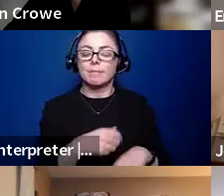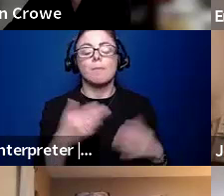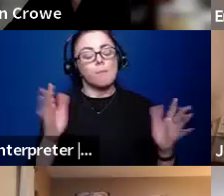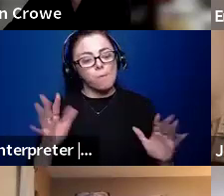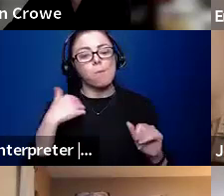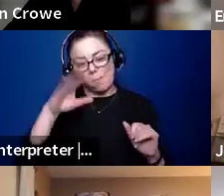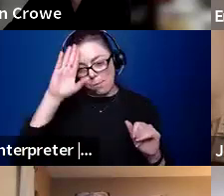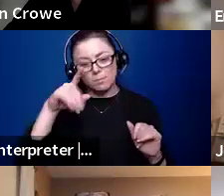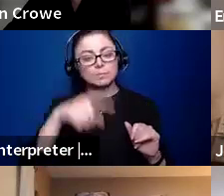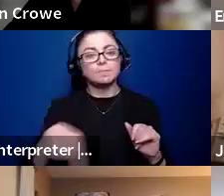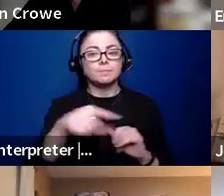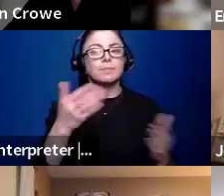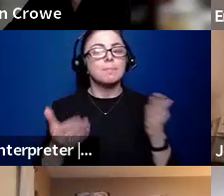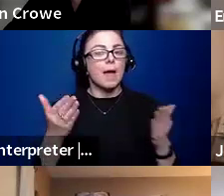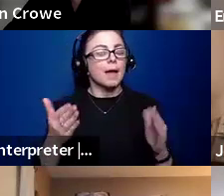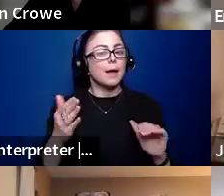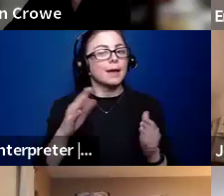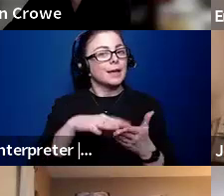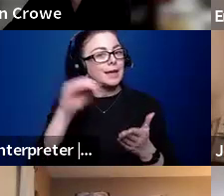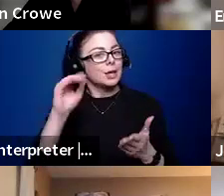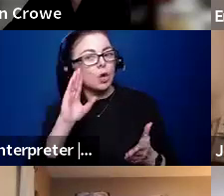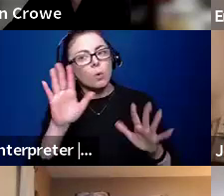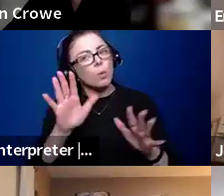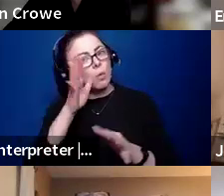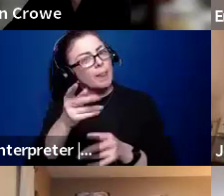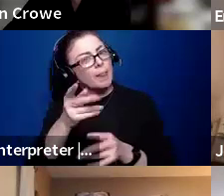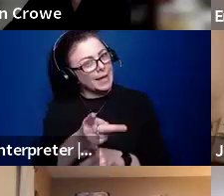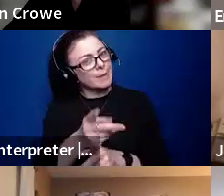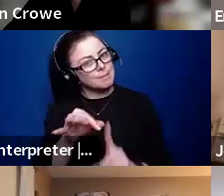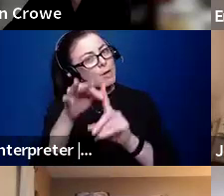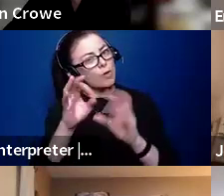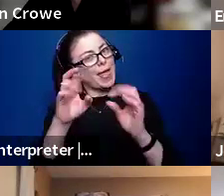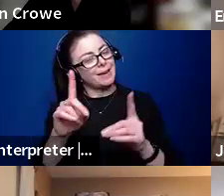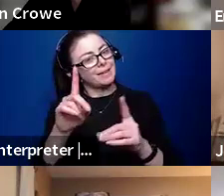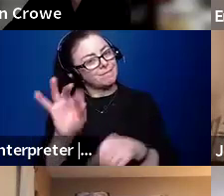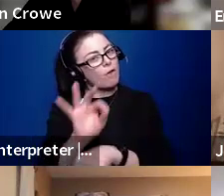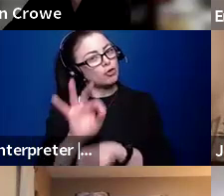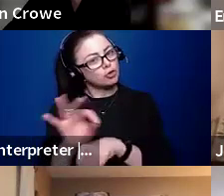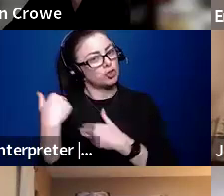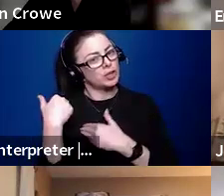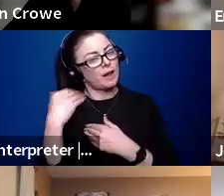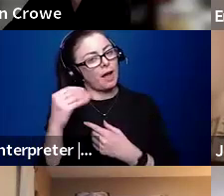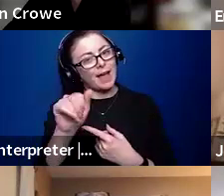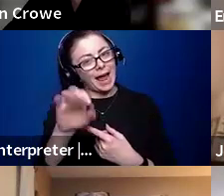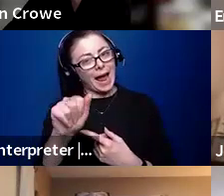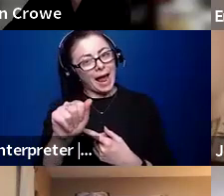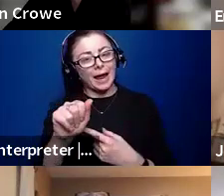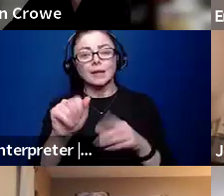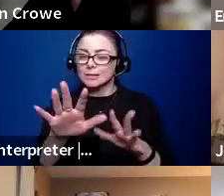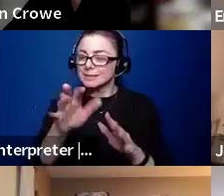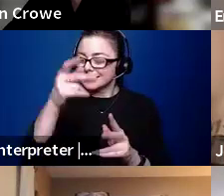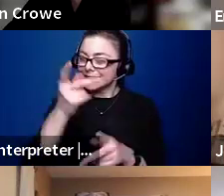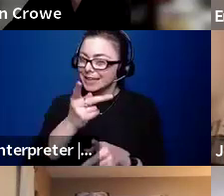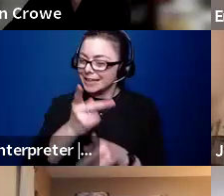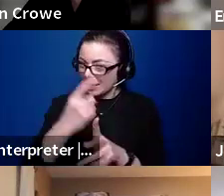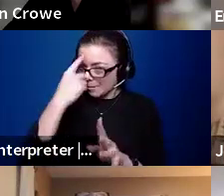may hear that, well, we're going to keep the special ed function of the AEAs. But keep in mind